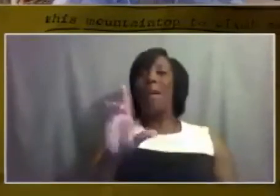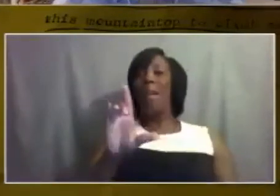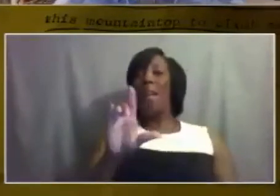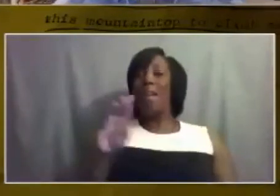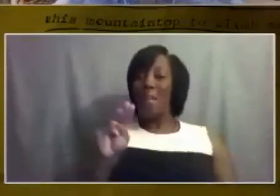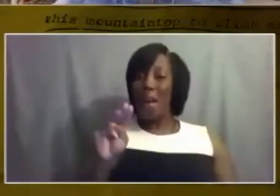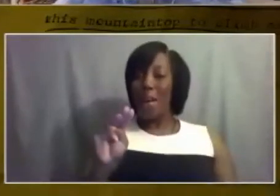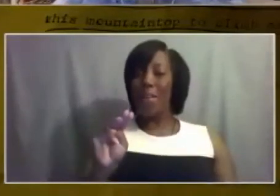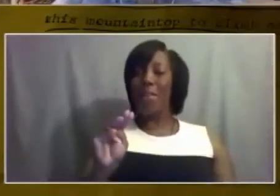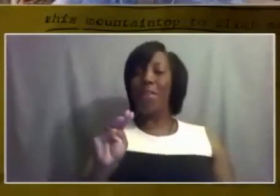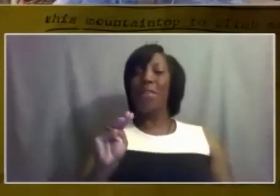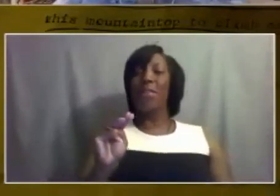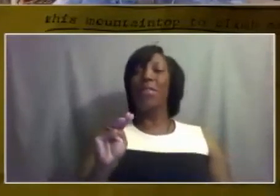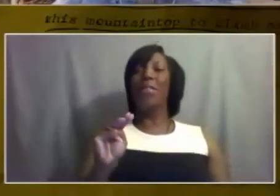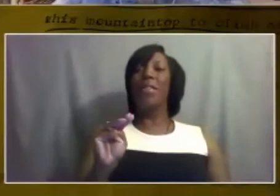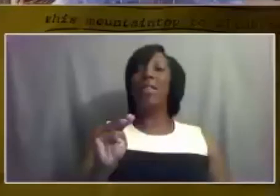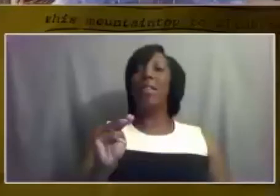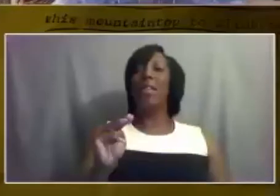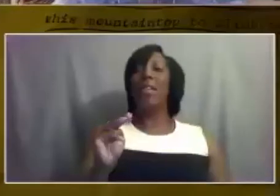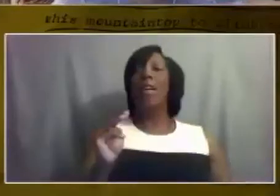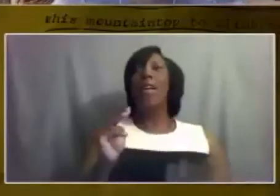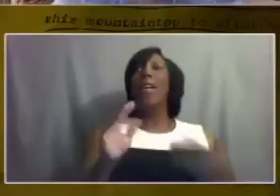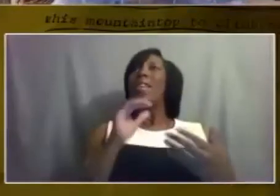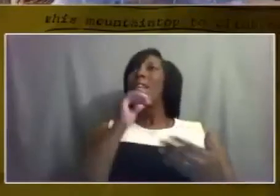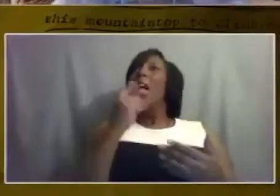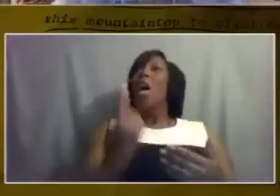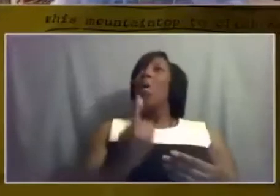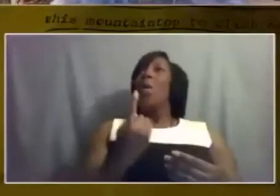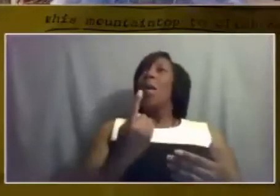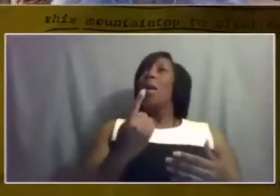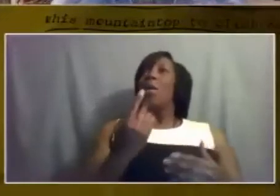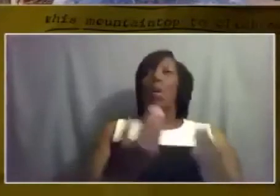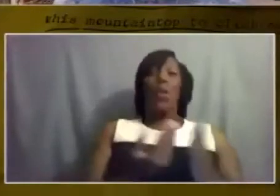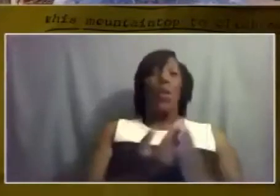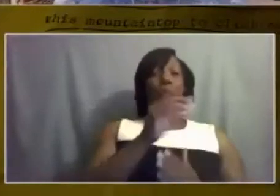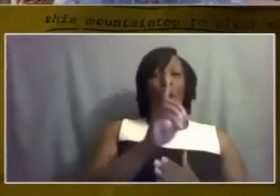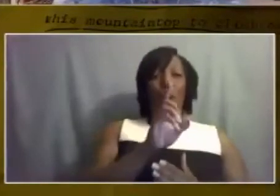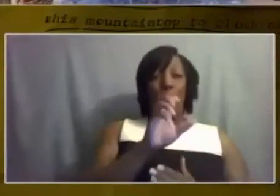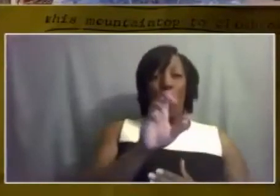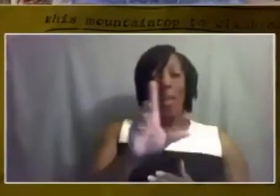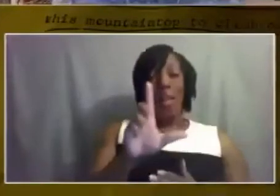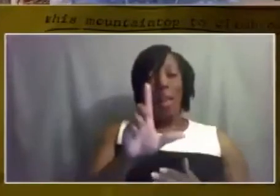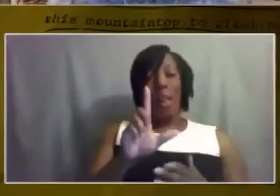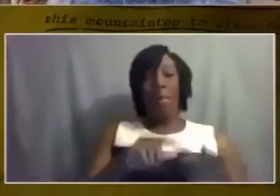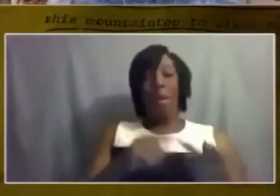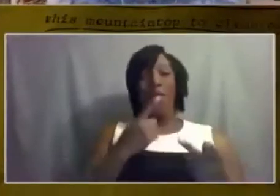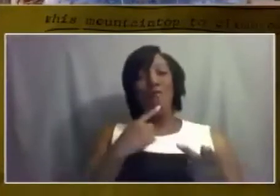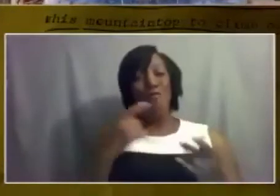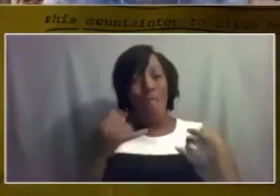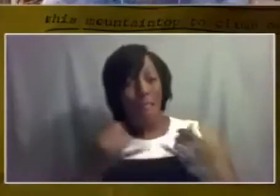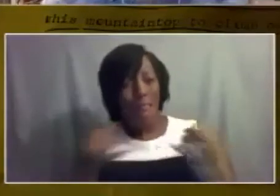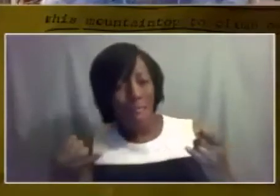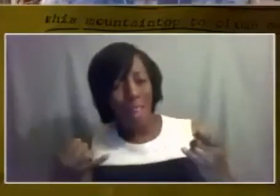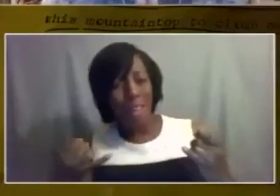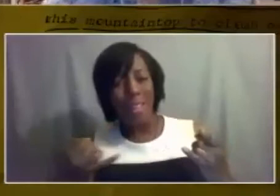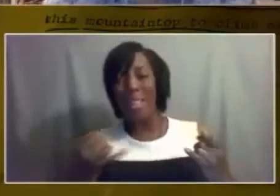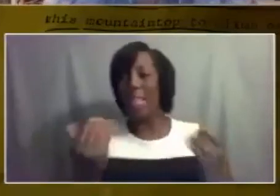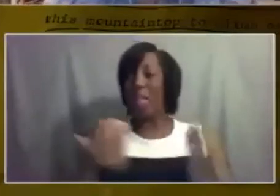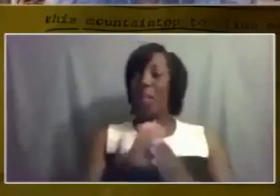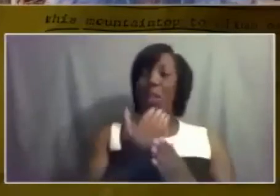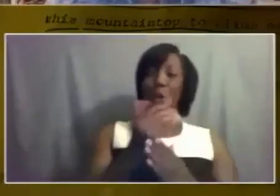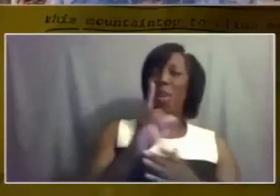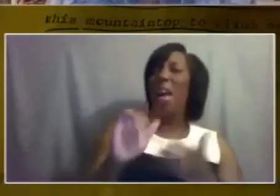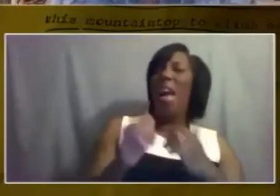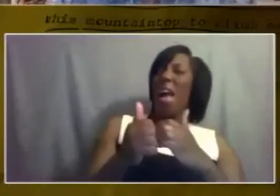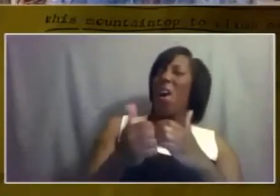Rising Majority around not only the Green New Deal, but the Red, Black, and Green New Deal and others. What does that